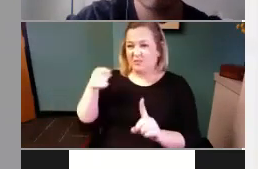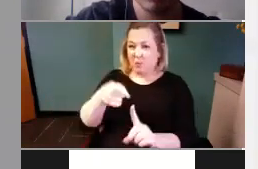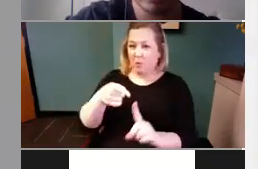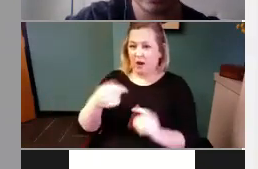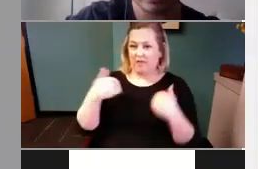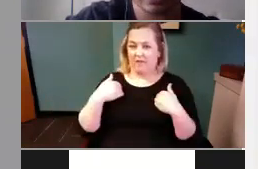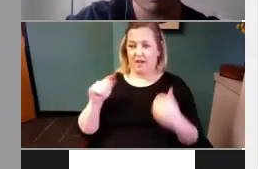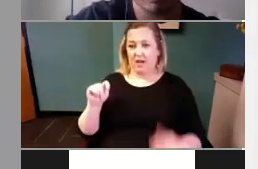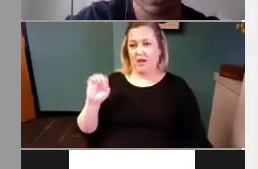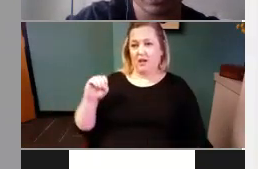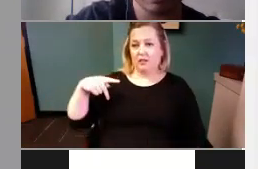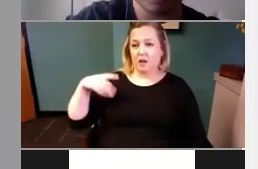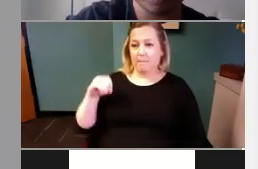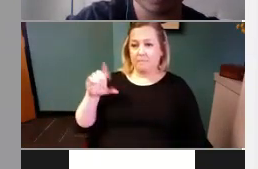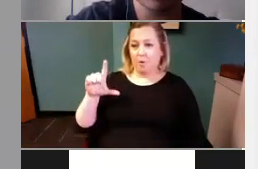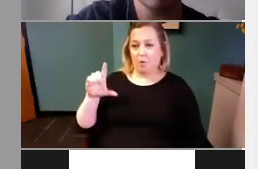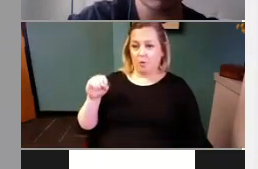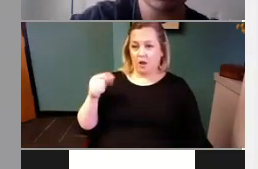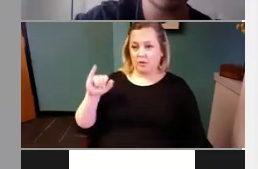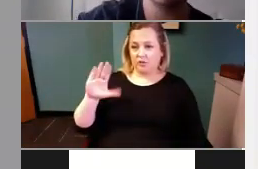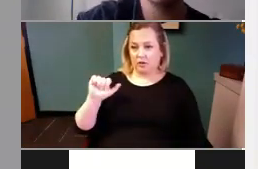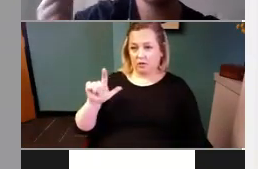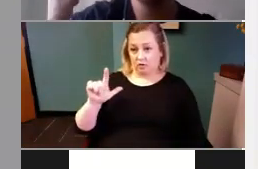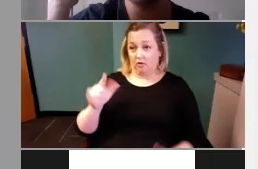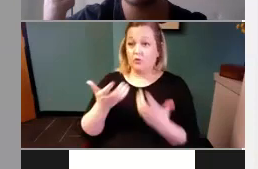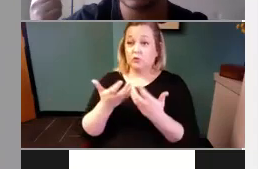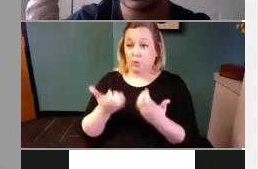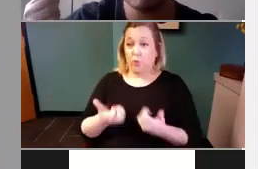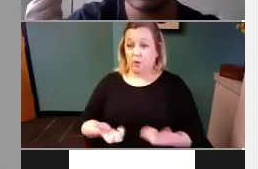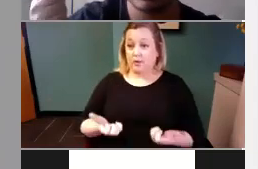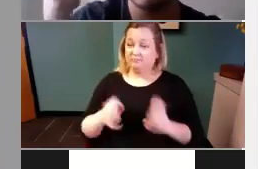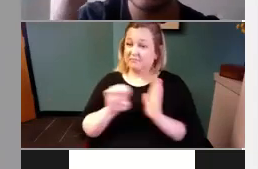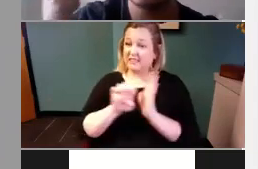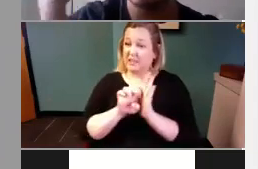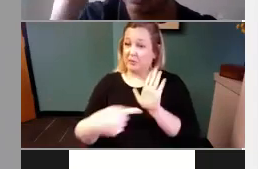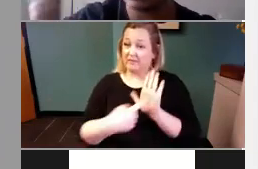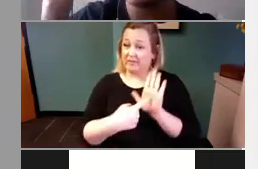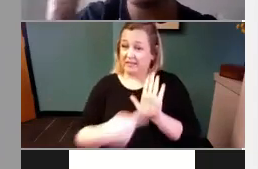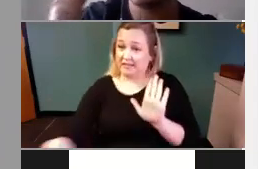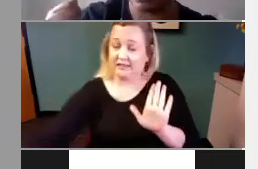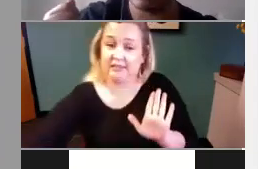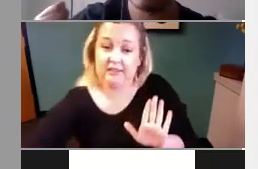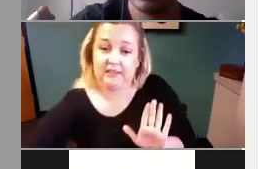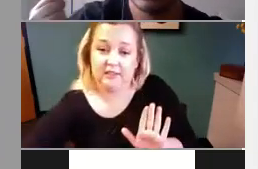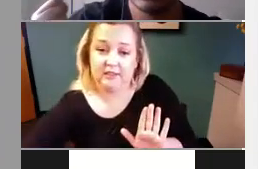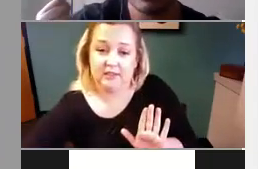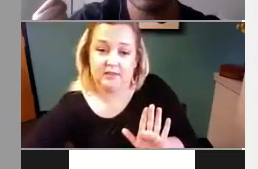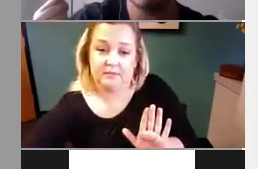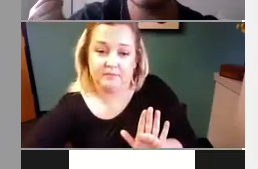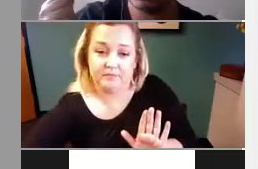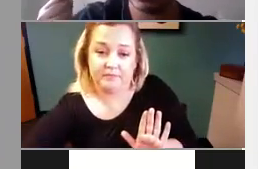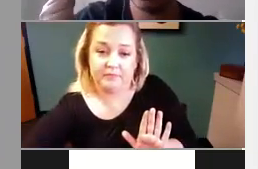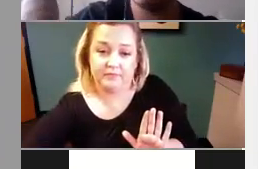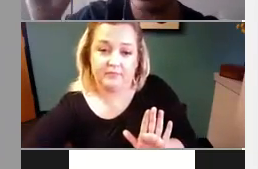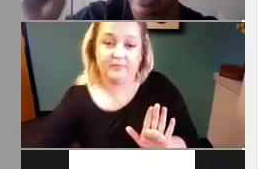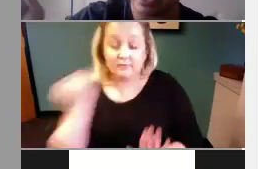let's look at an example for this. So if a graph is a acyclic graph, in that